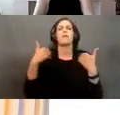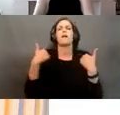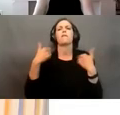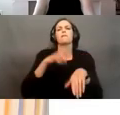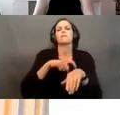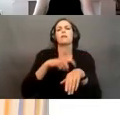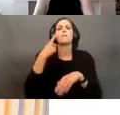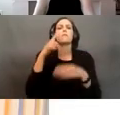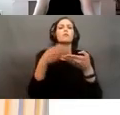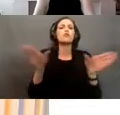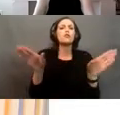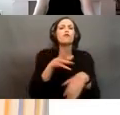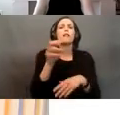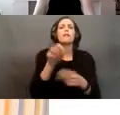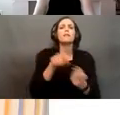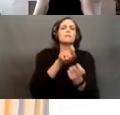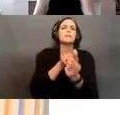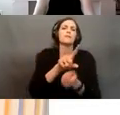questions.